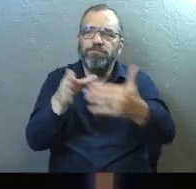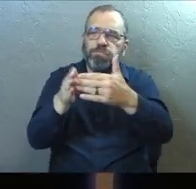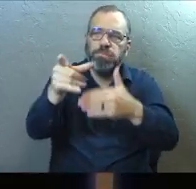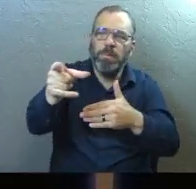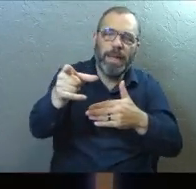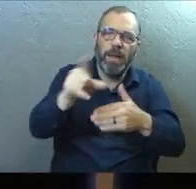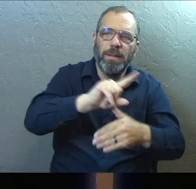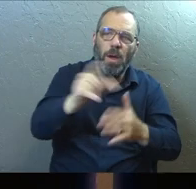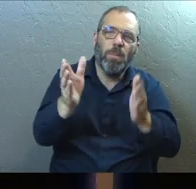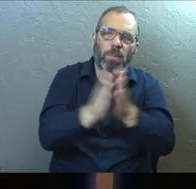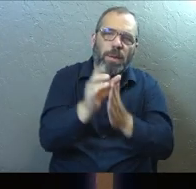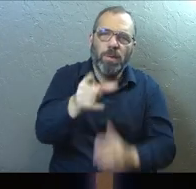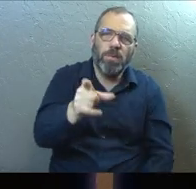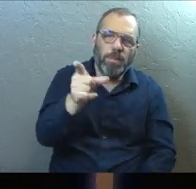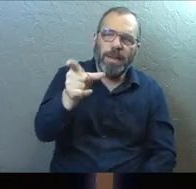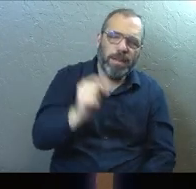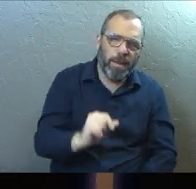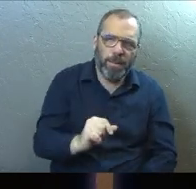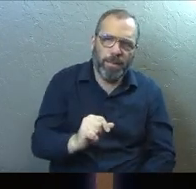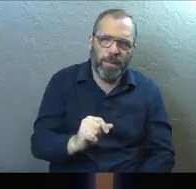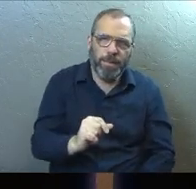here and they're going to pray with you back there.